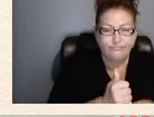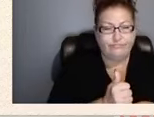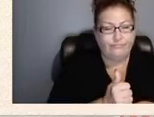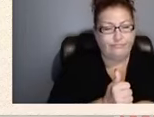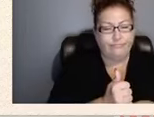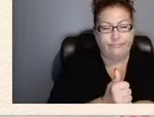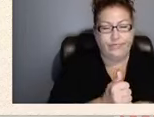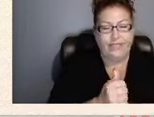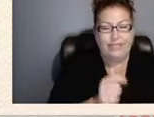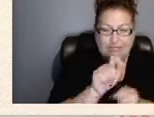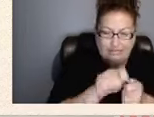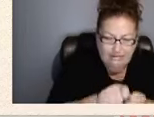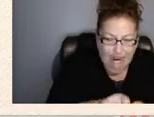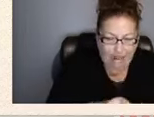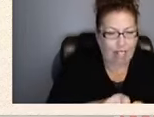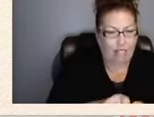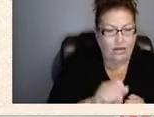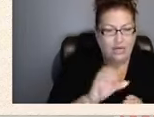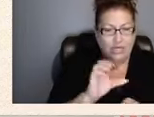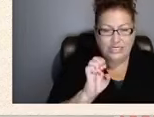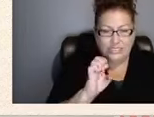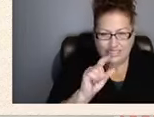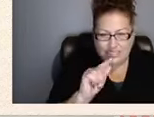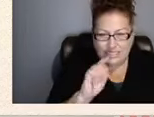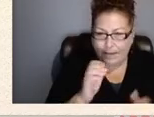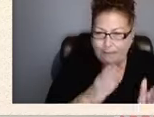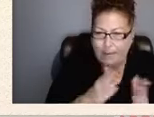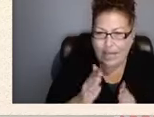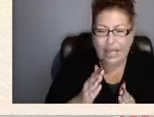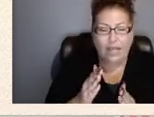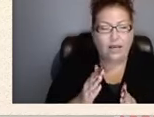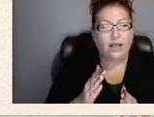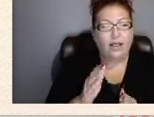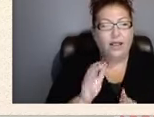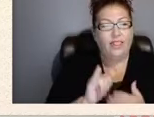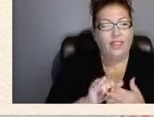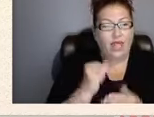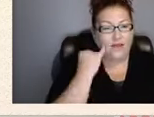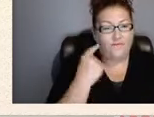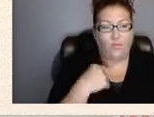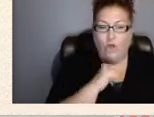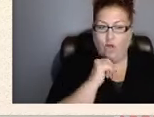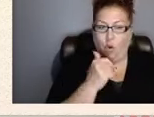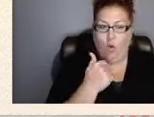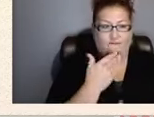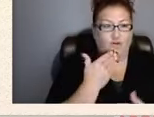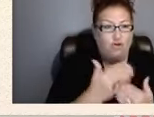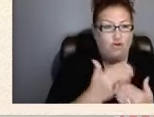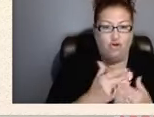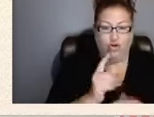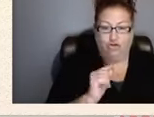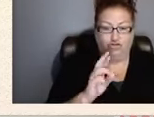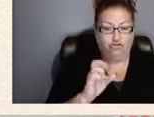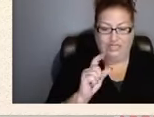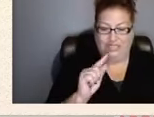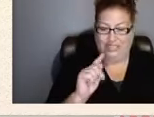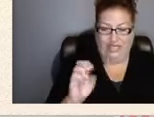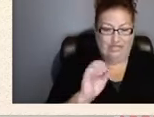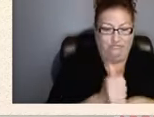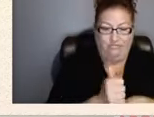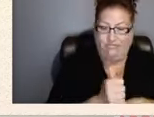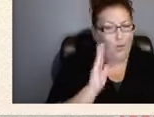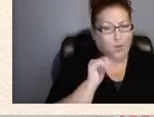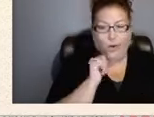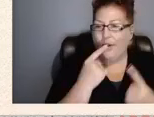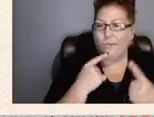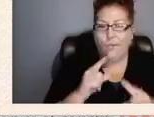detailed estate plan that, if we don't have a good trustee, isn't going to work the way we want it to work.